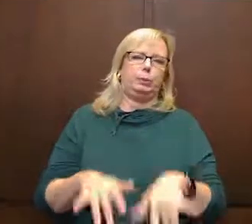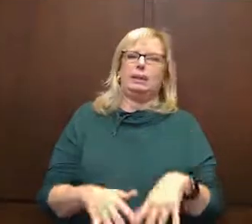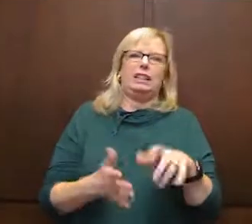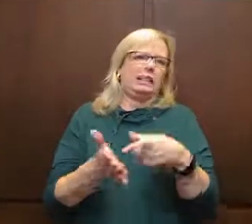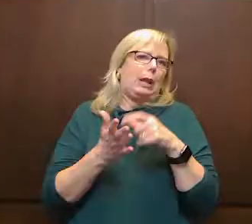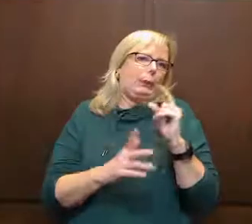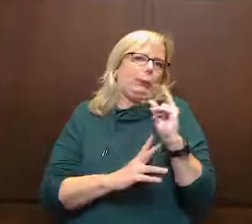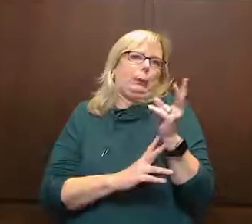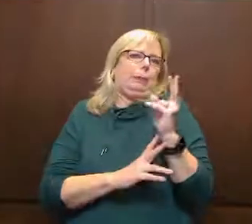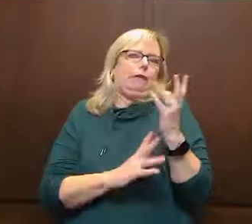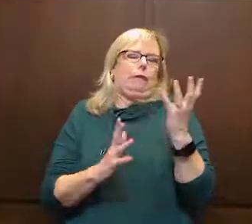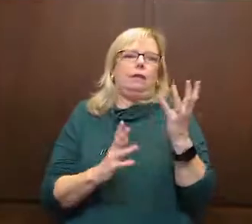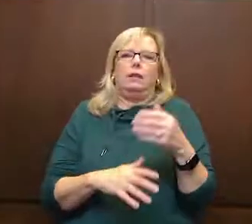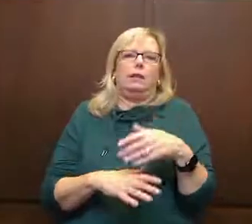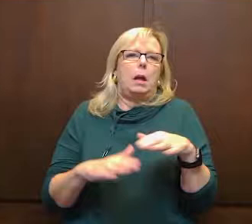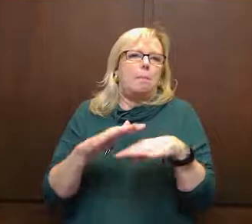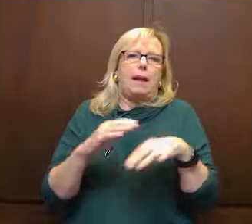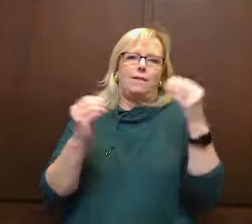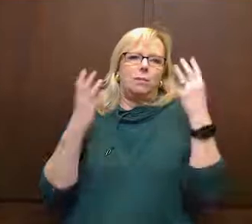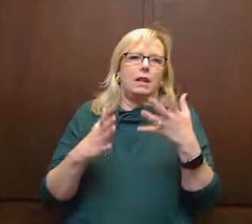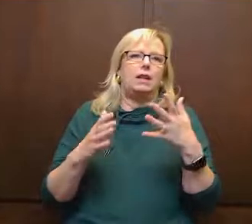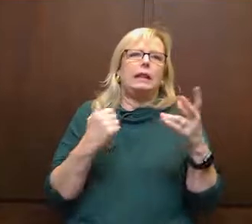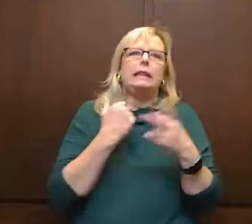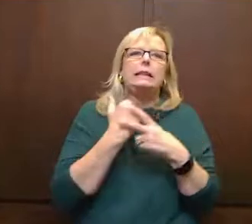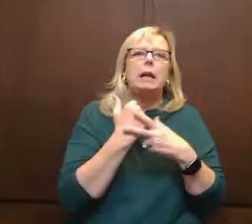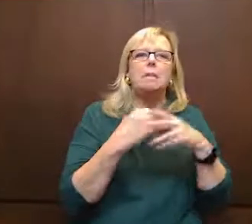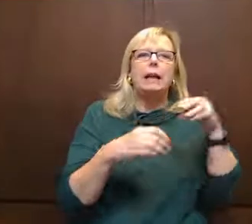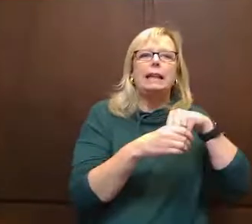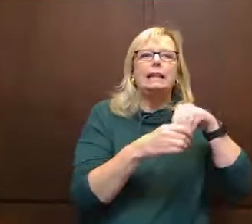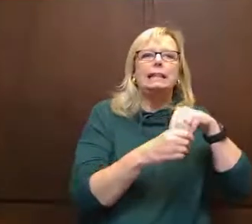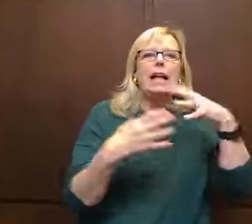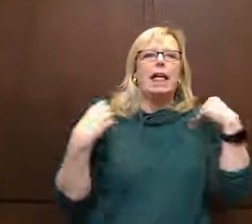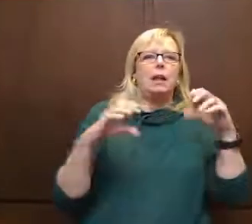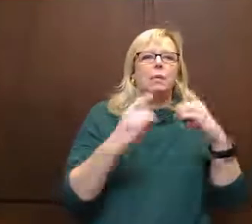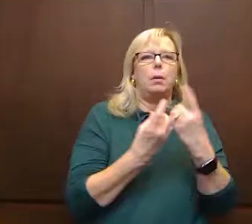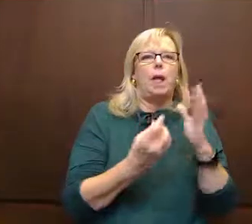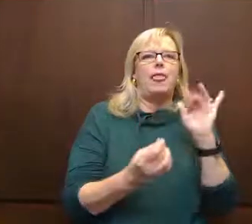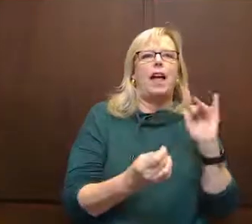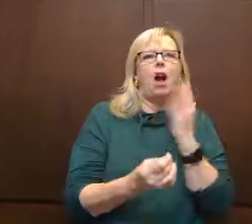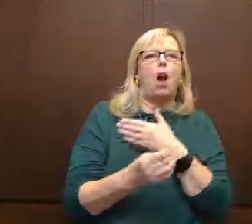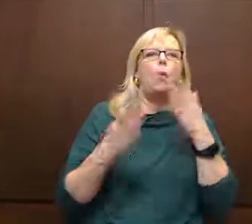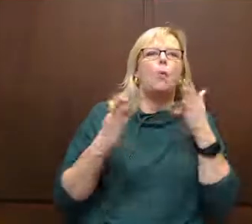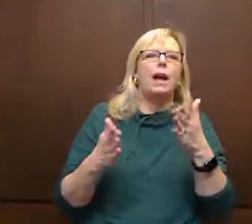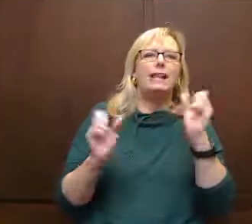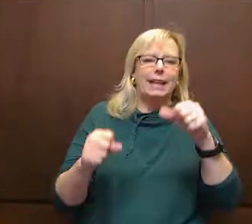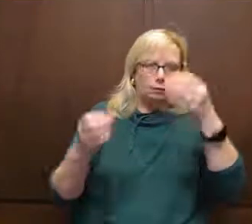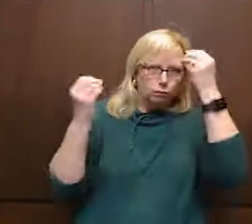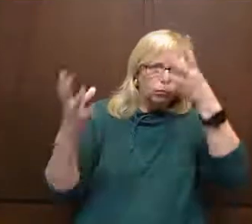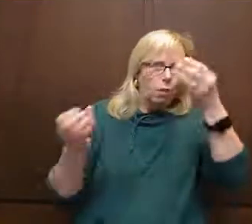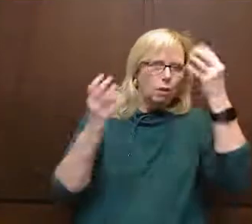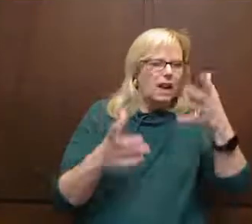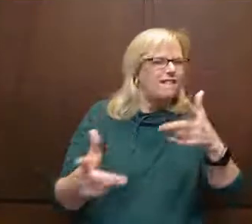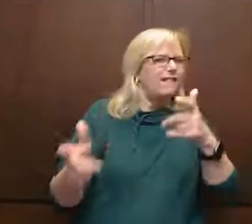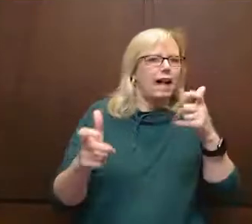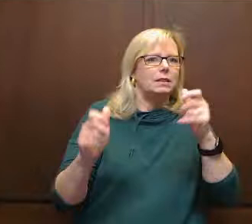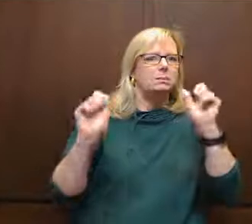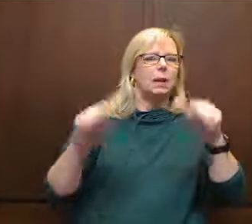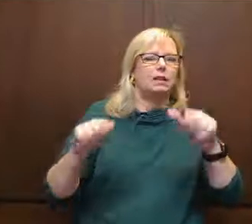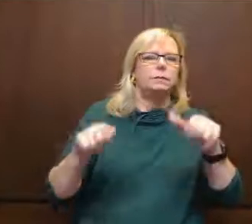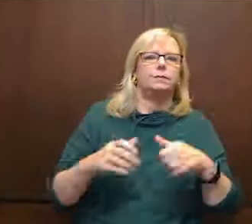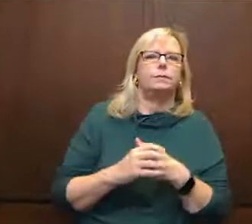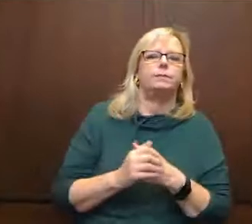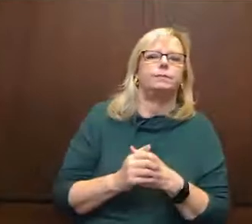minutes. Just basic information that is maintained at the health department, and it's our way of being able to notify you as quickly as